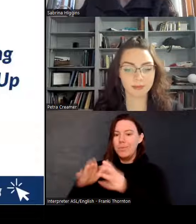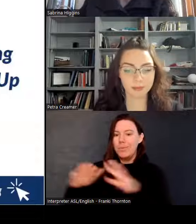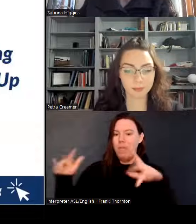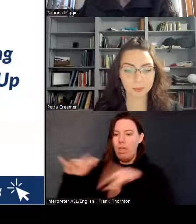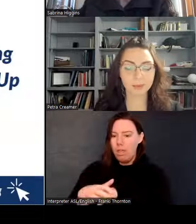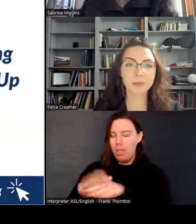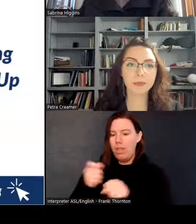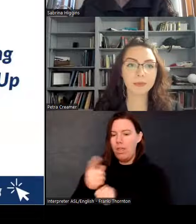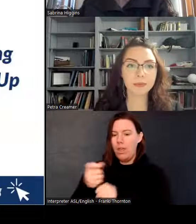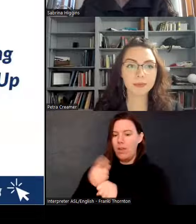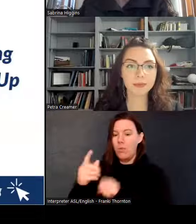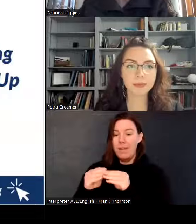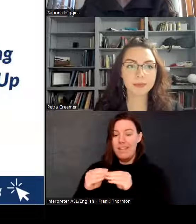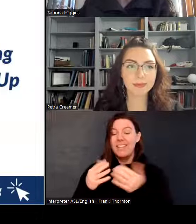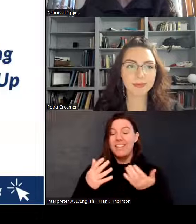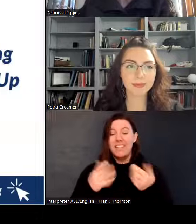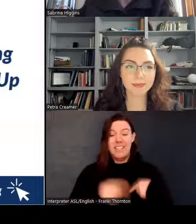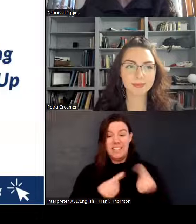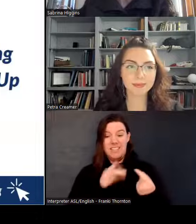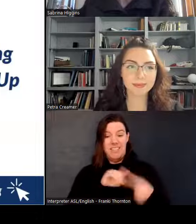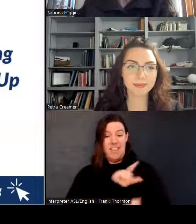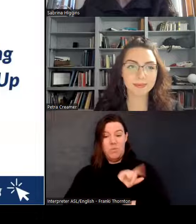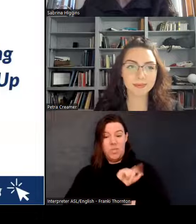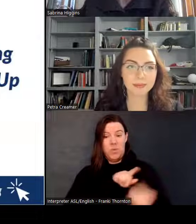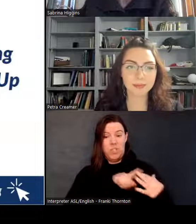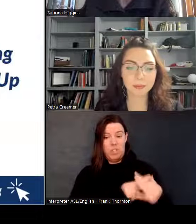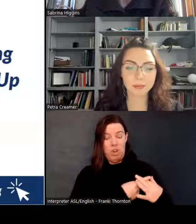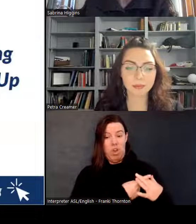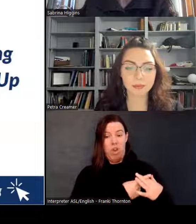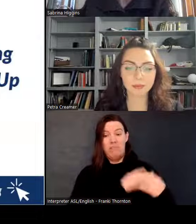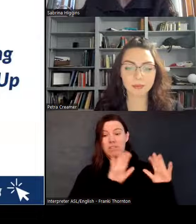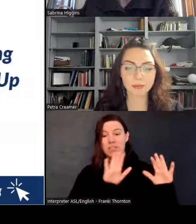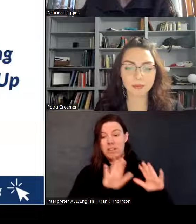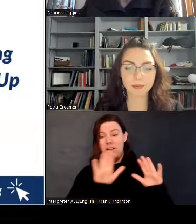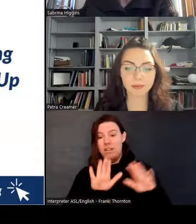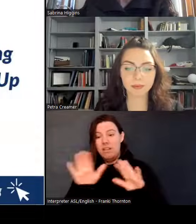event every year as a way to thank all of our